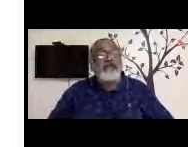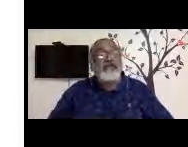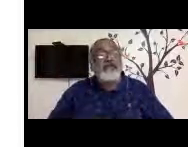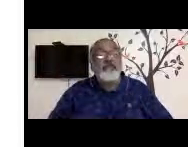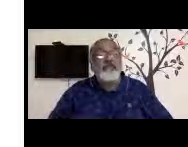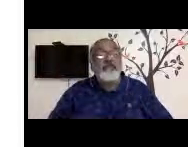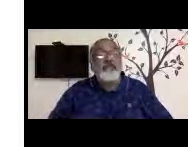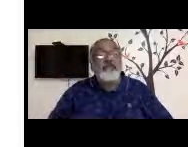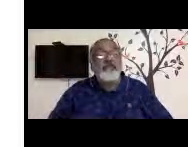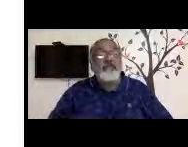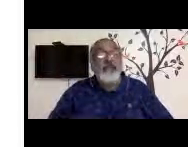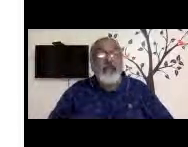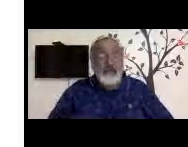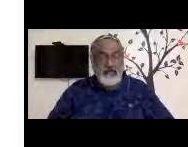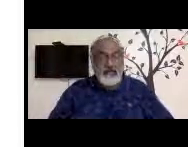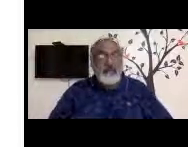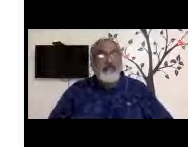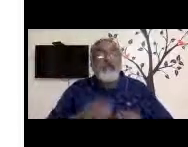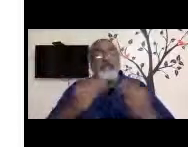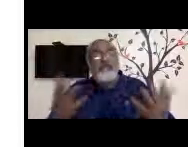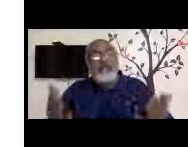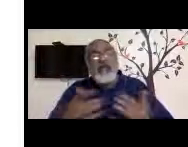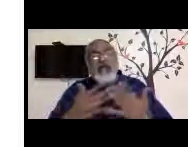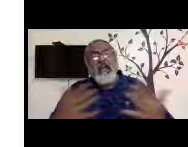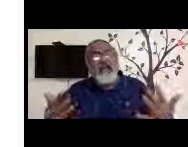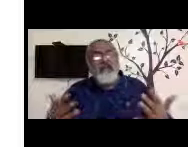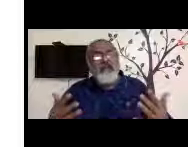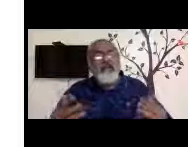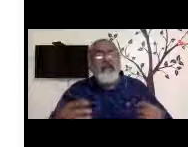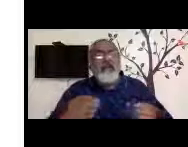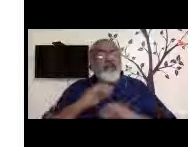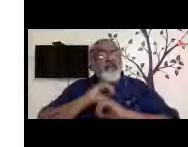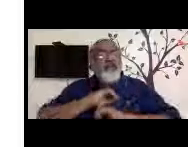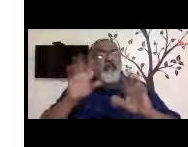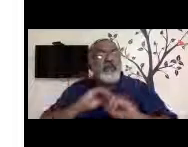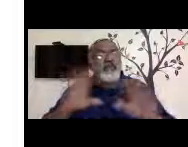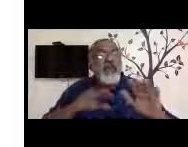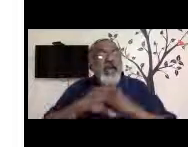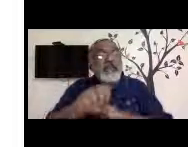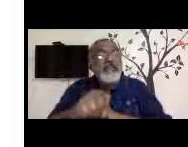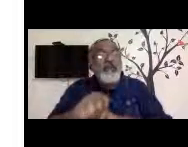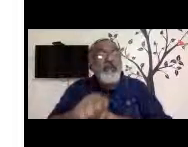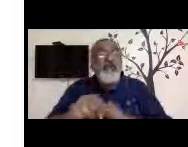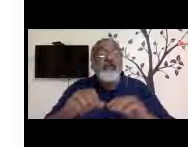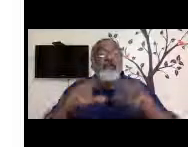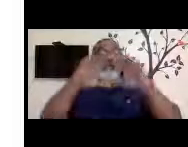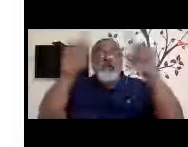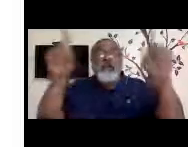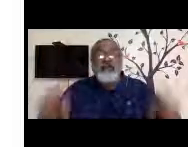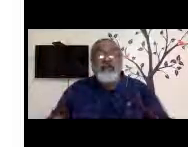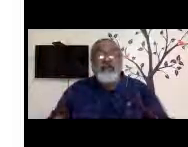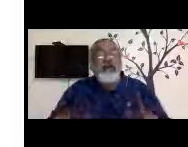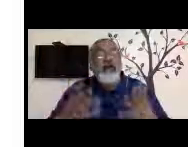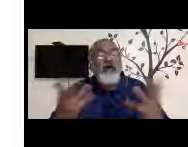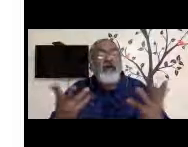with disabilities. So health information should be made in accessible formats. For example, we